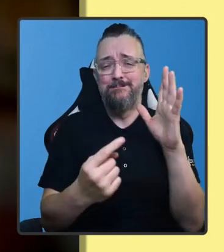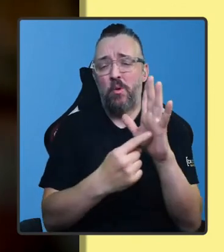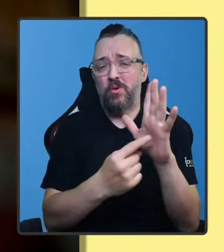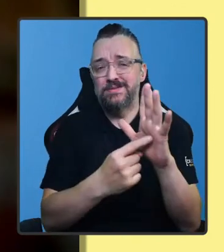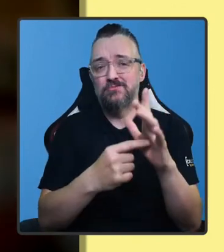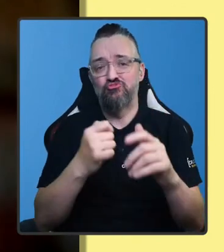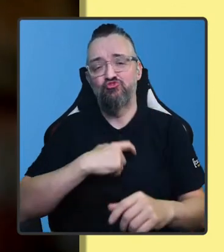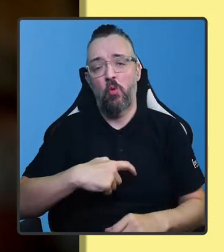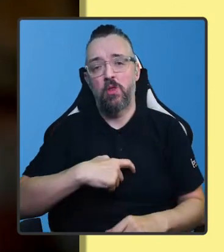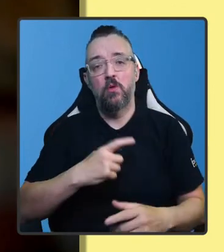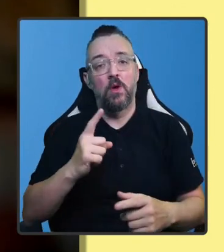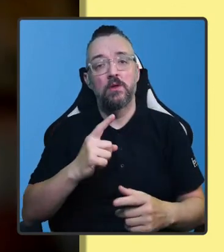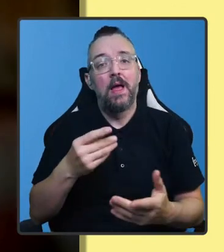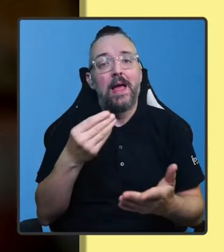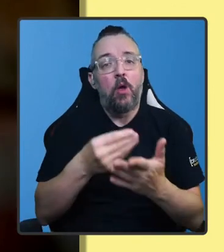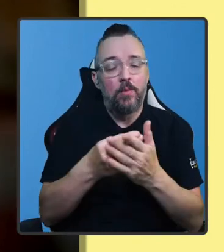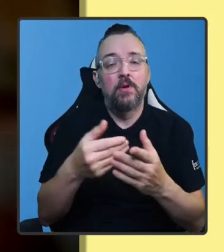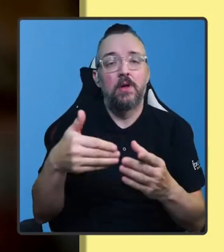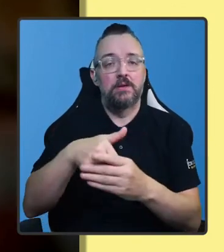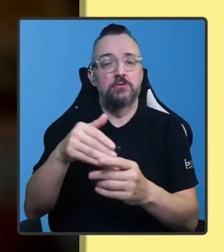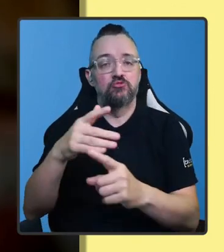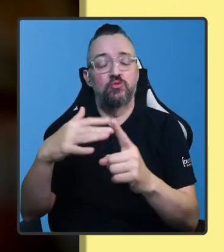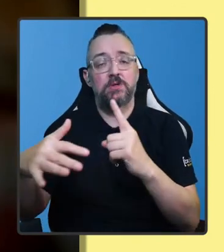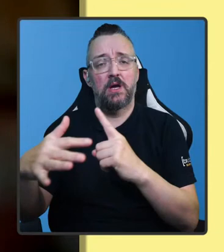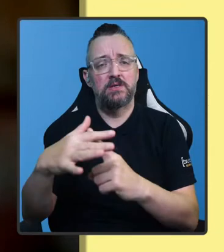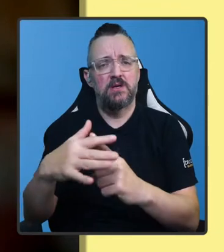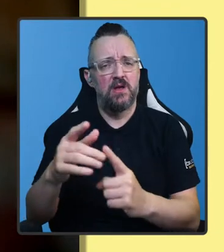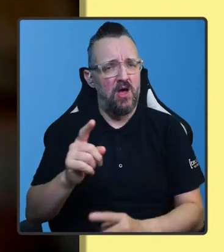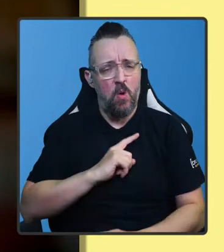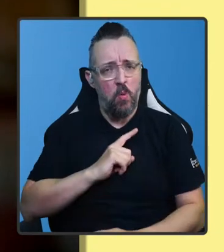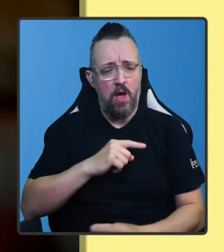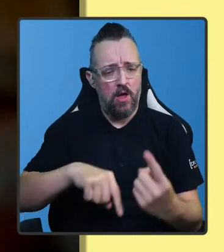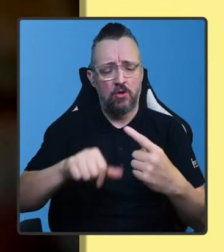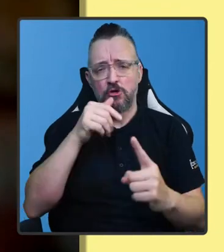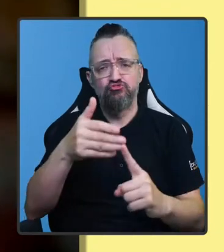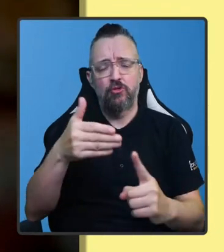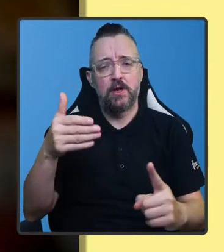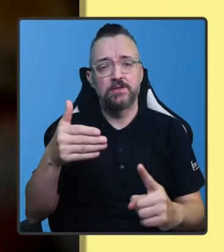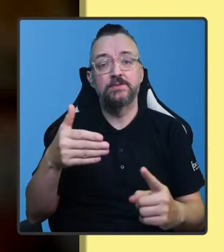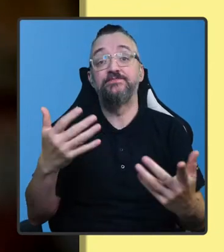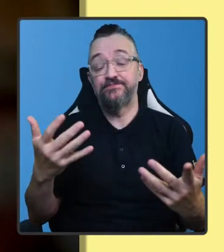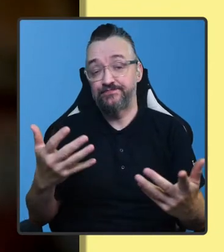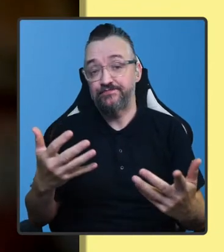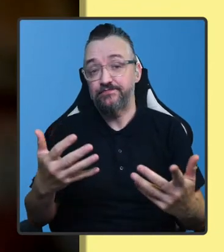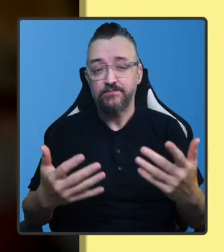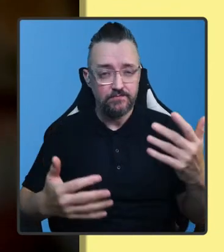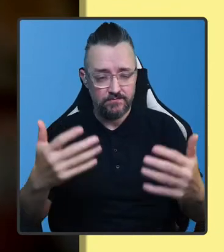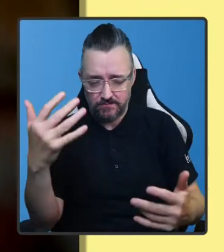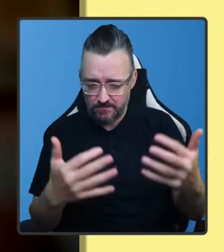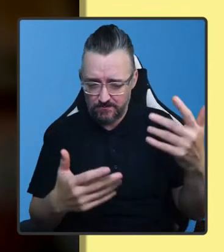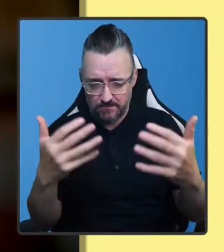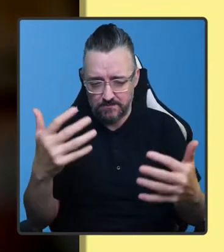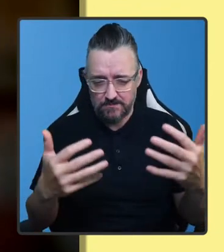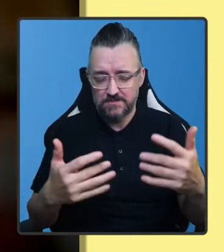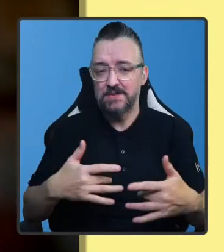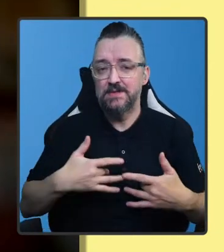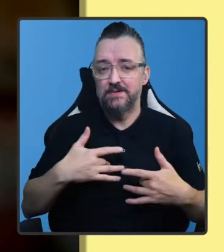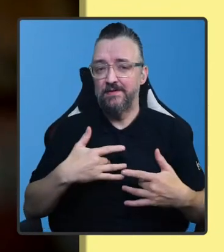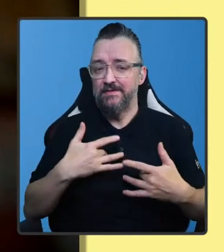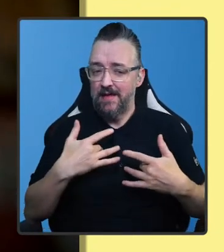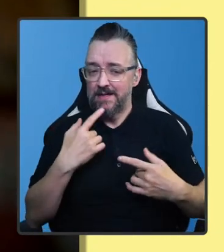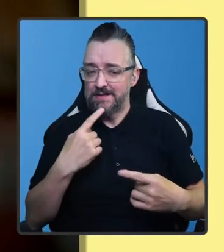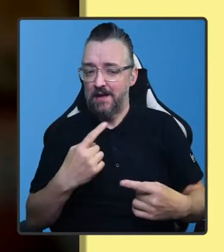the economy. Why should that be the case? Statistics seem to show that women going into the